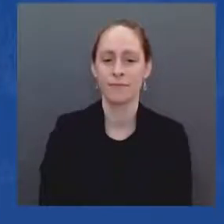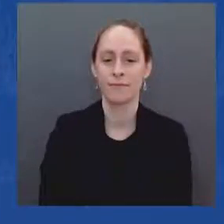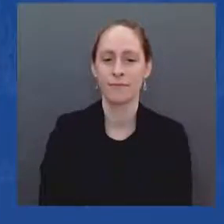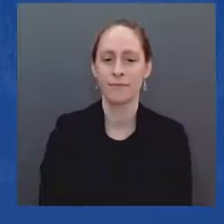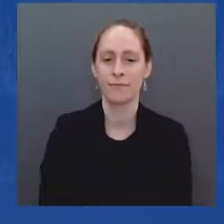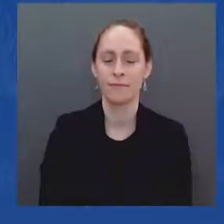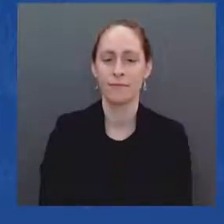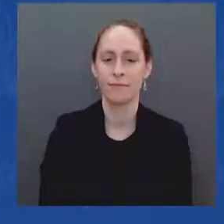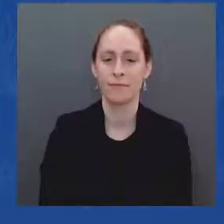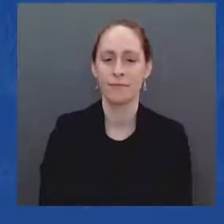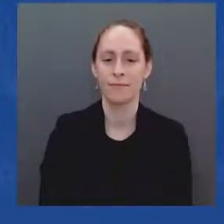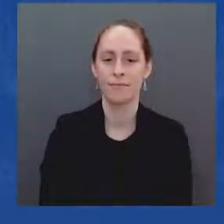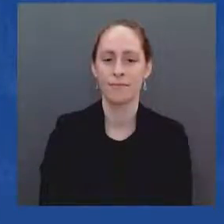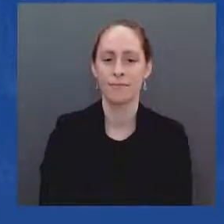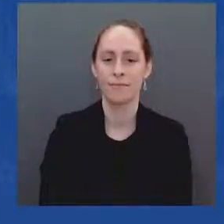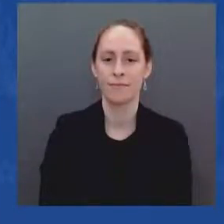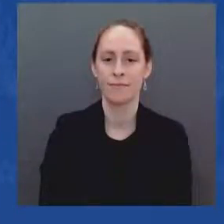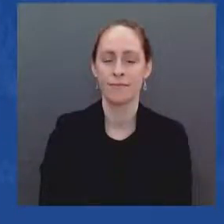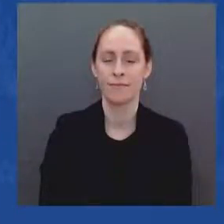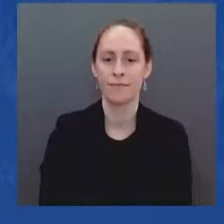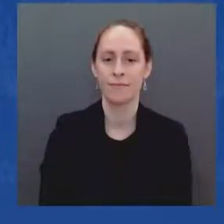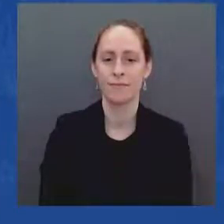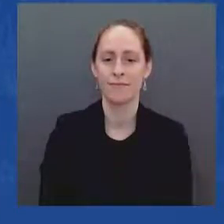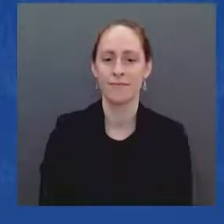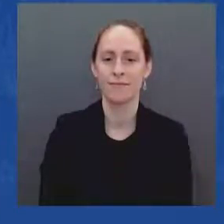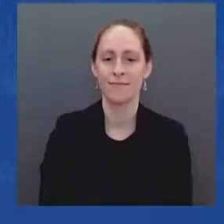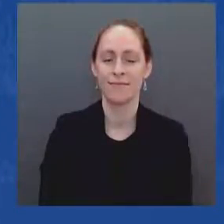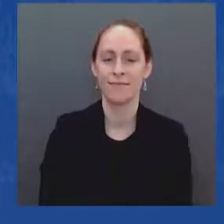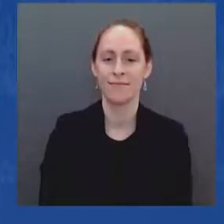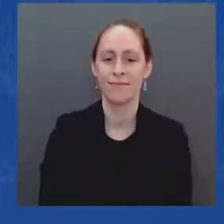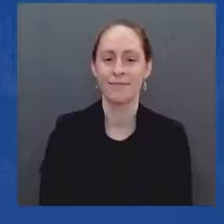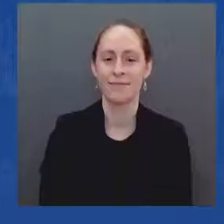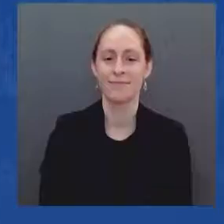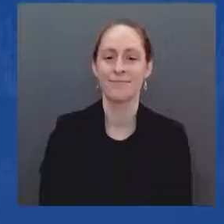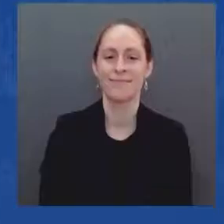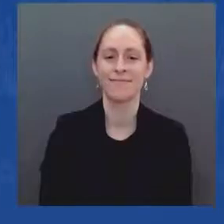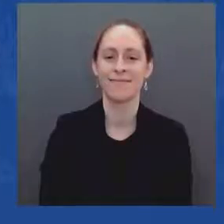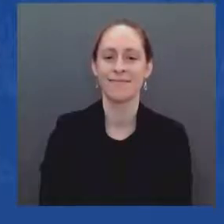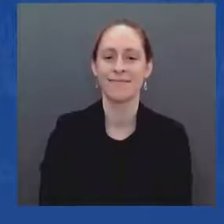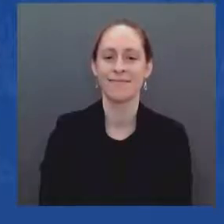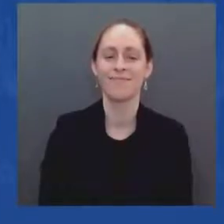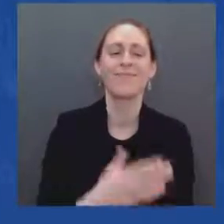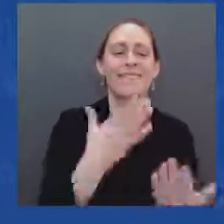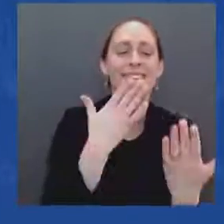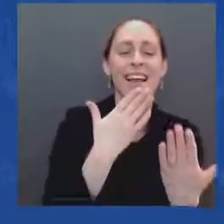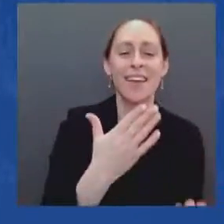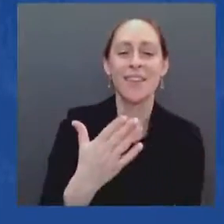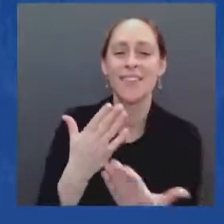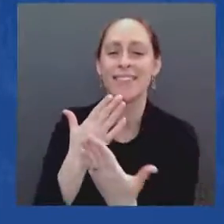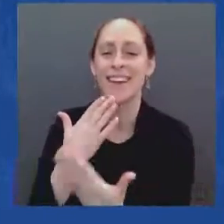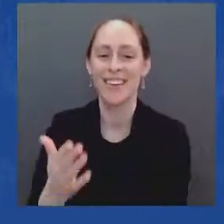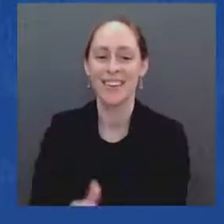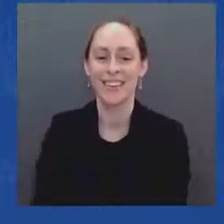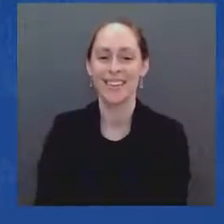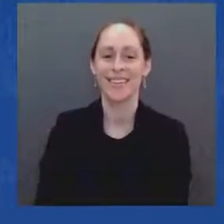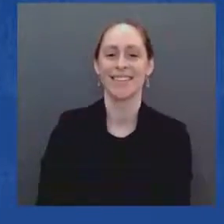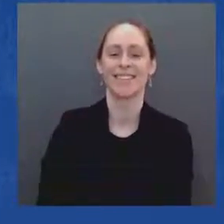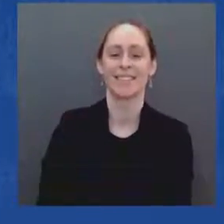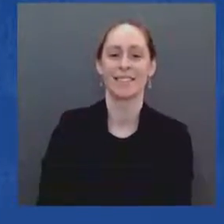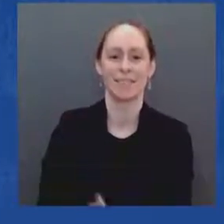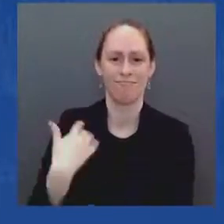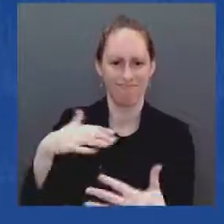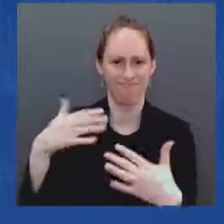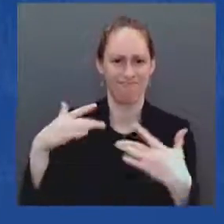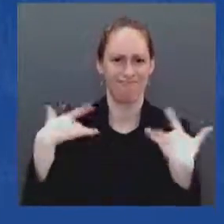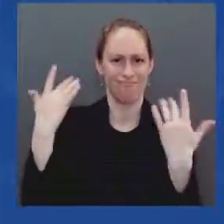thank you all so much. We're really honored to be able to have the National Governors Association and governors across the country with us